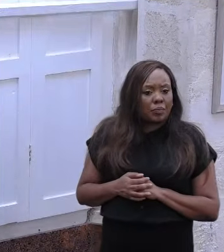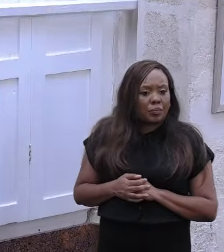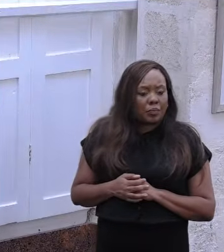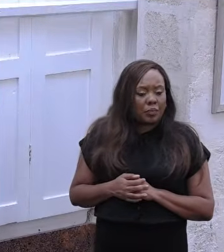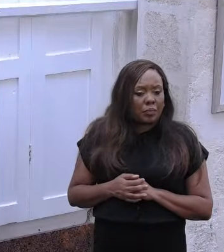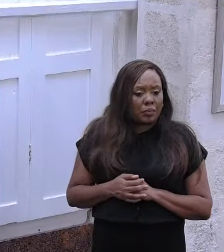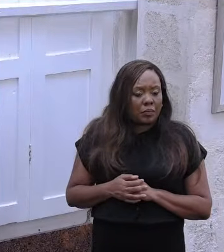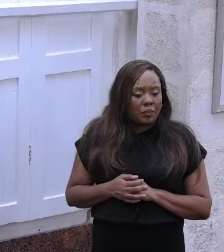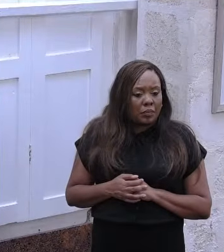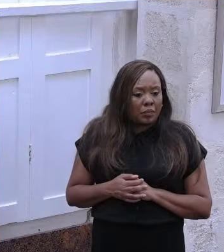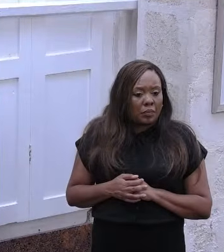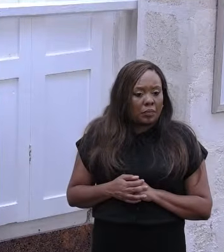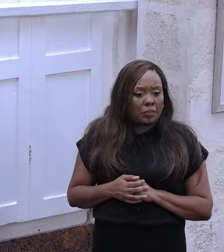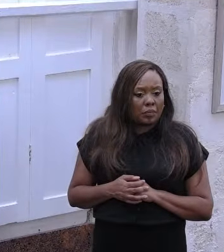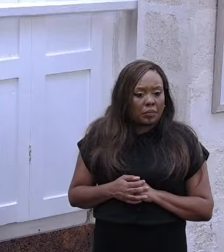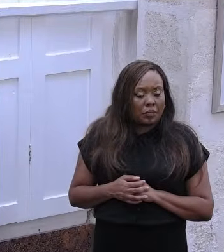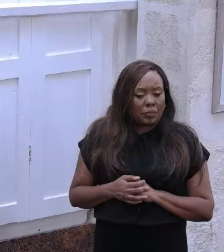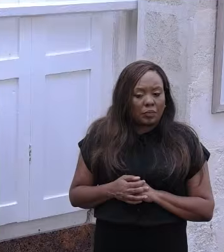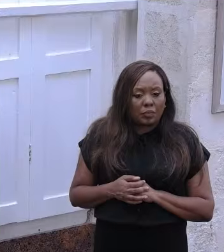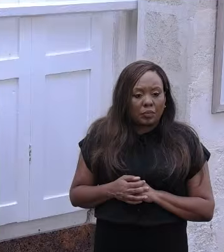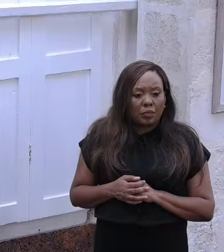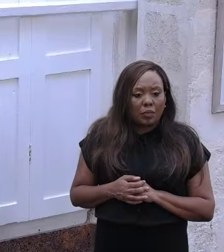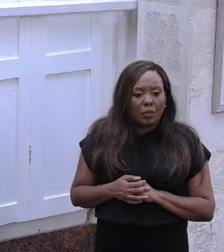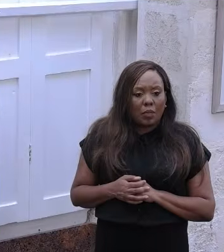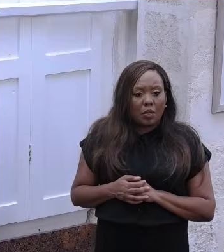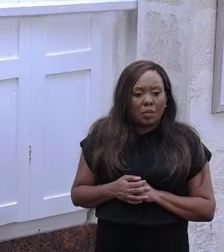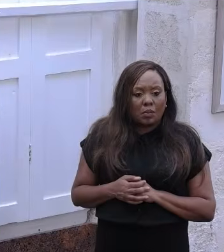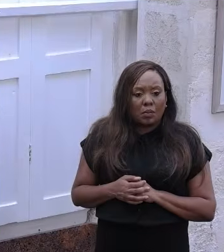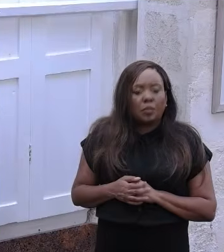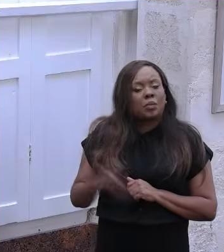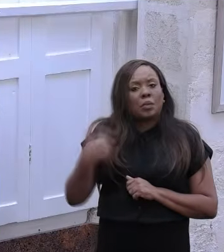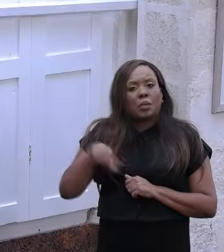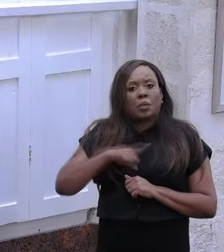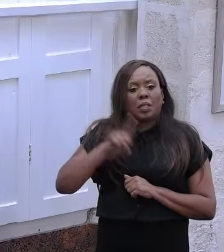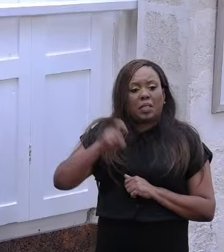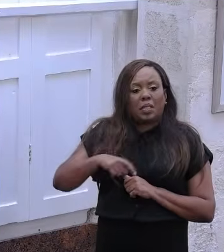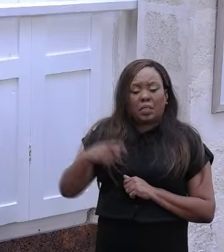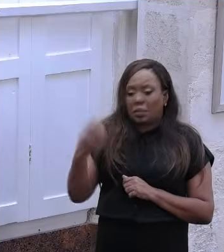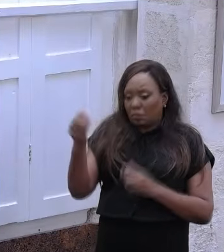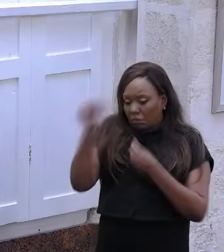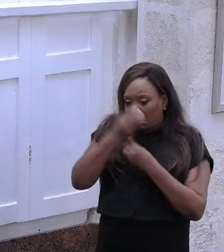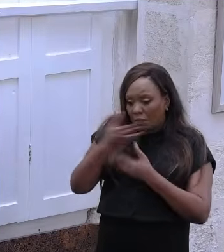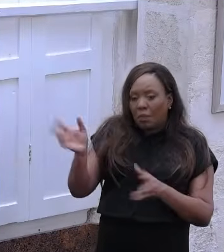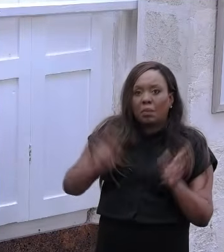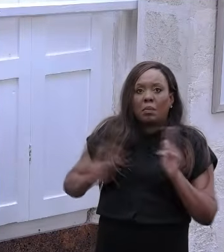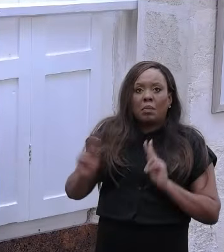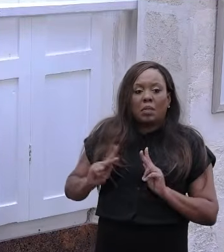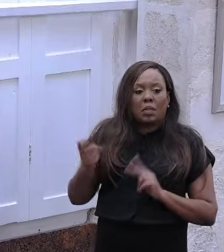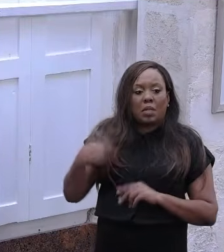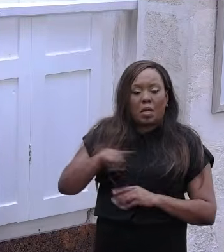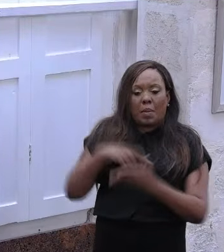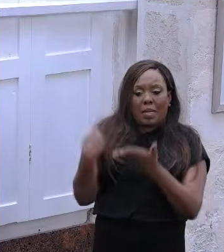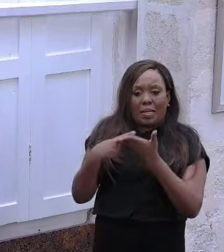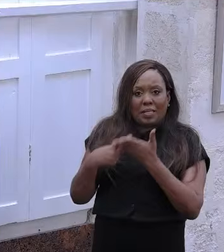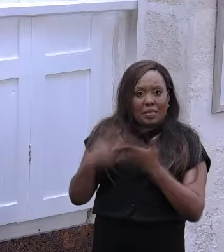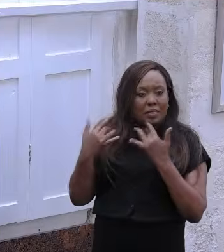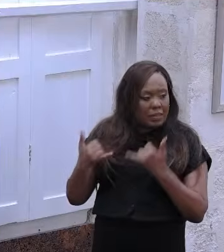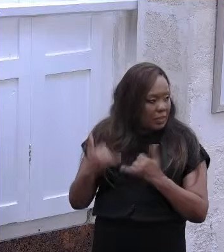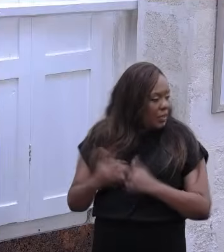within our purview to instruct those parties that we so agree today and